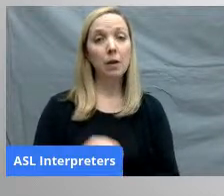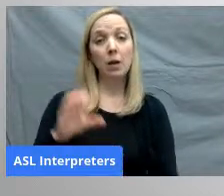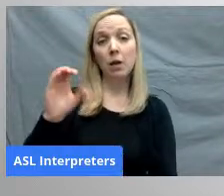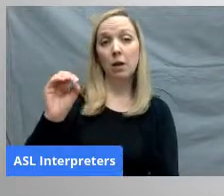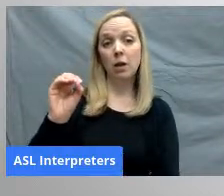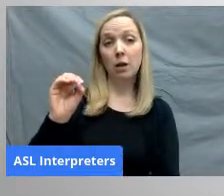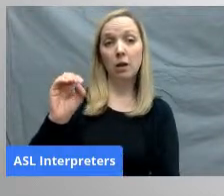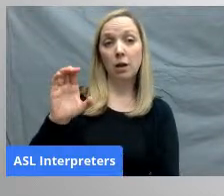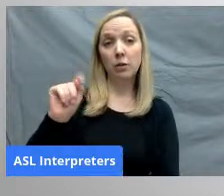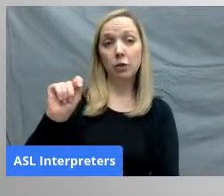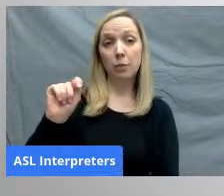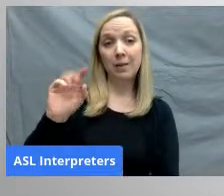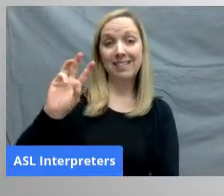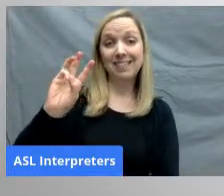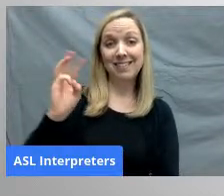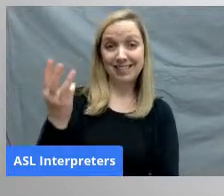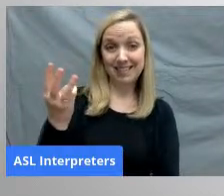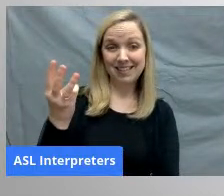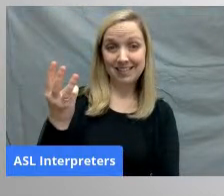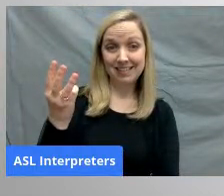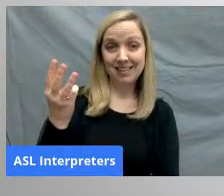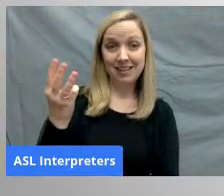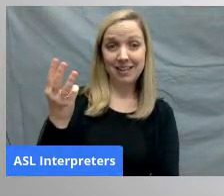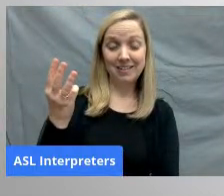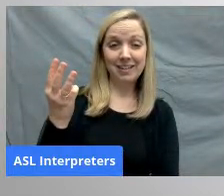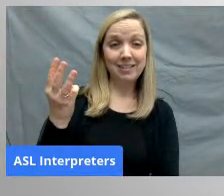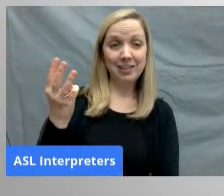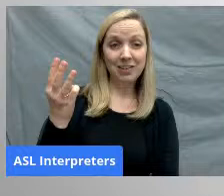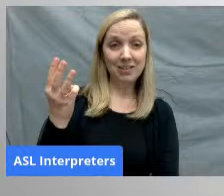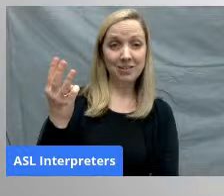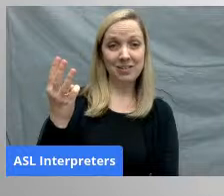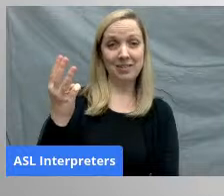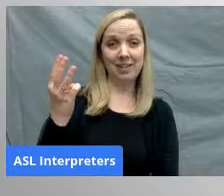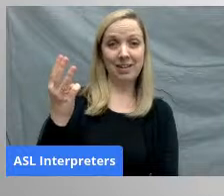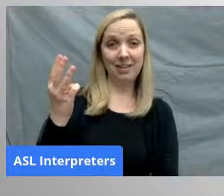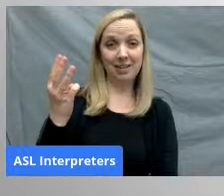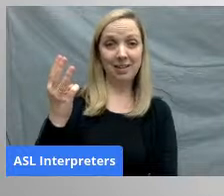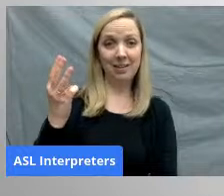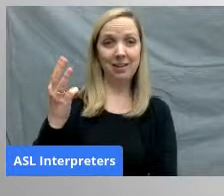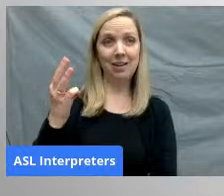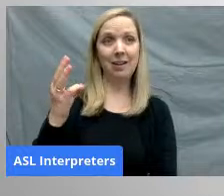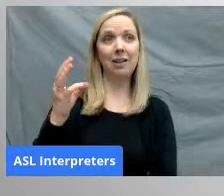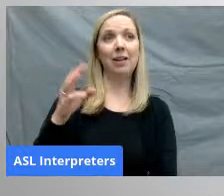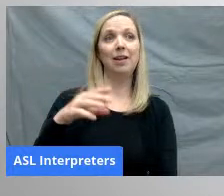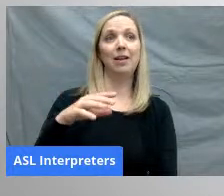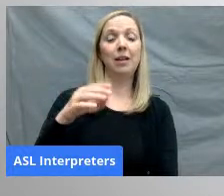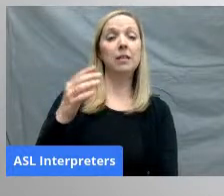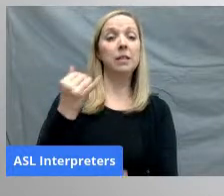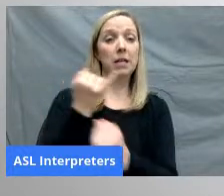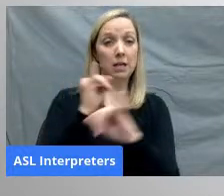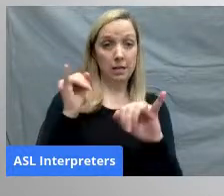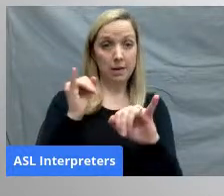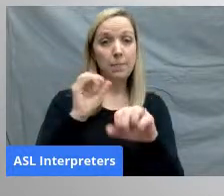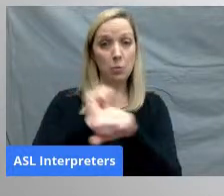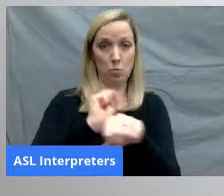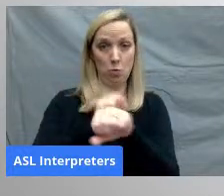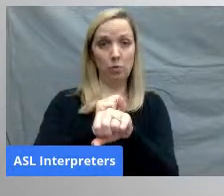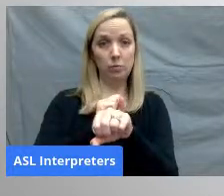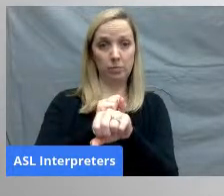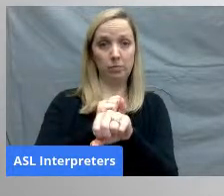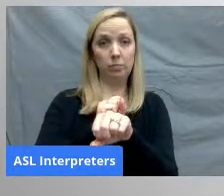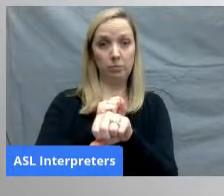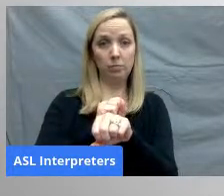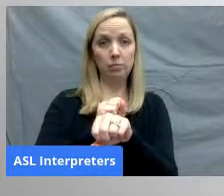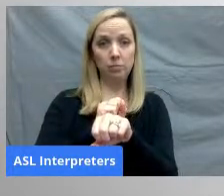6th, which is the Wednesday, that is an asynchronous learning day for students. So teachers would potentially have the entire